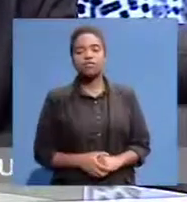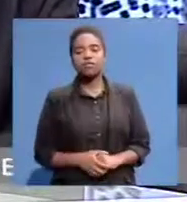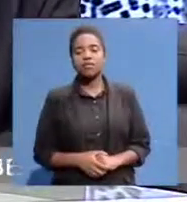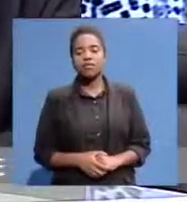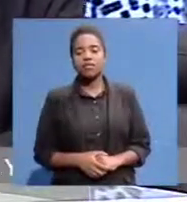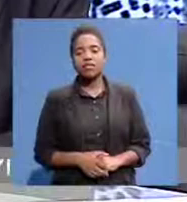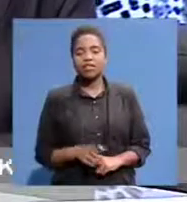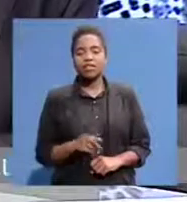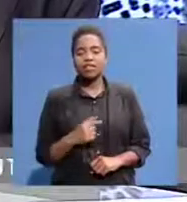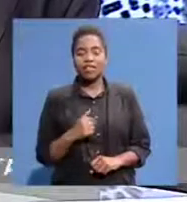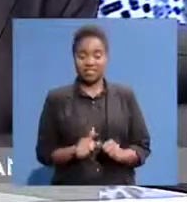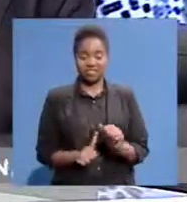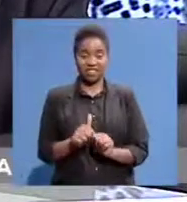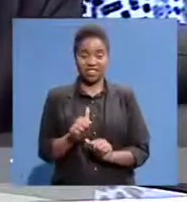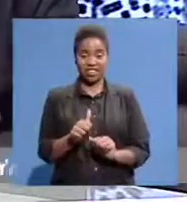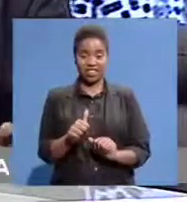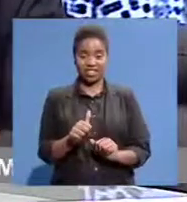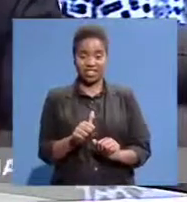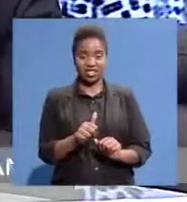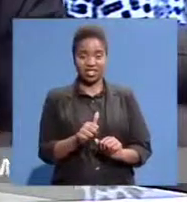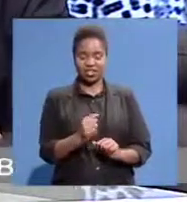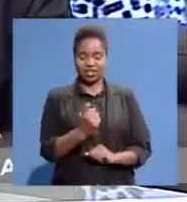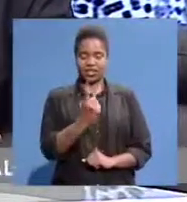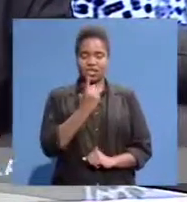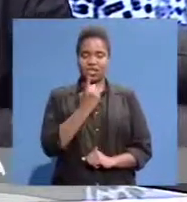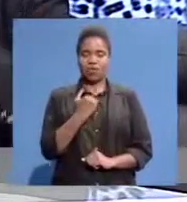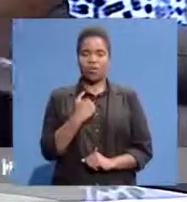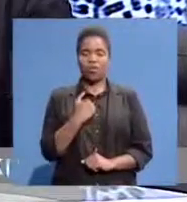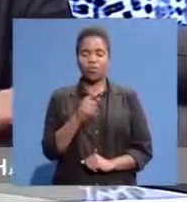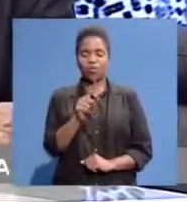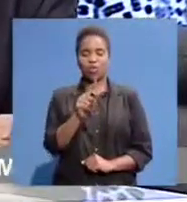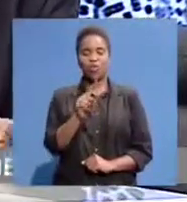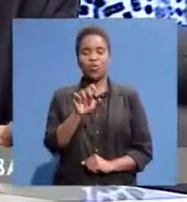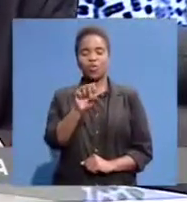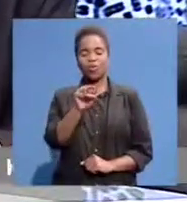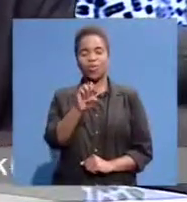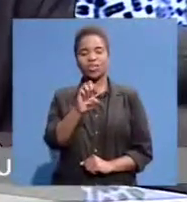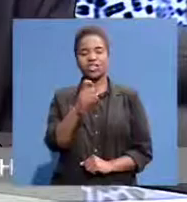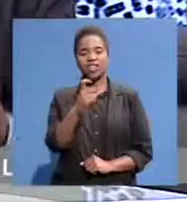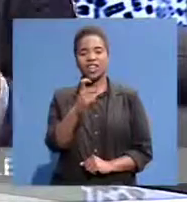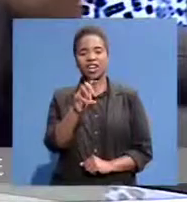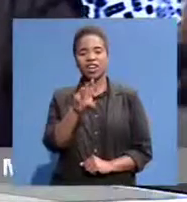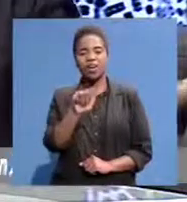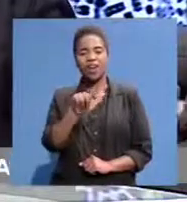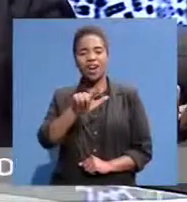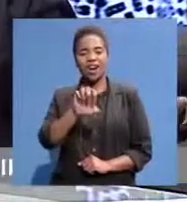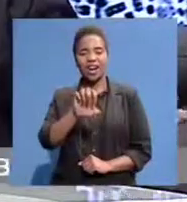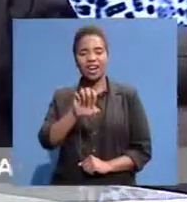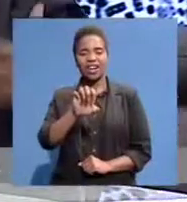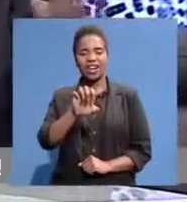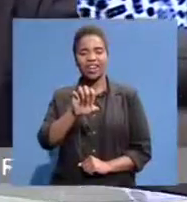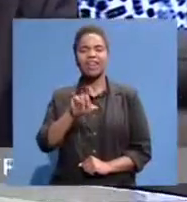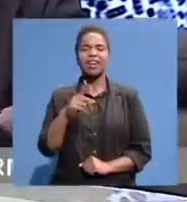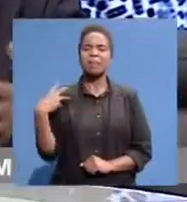the first person to come to me was Utokyo Squal when he came out of prison. Because we didn't even think that